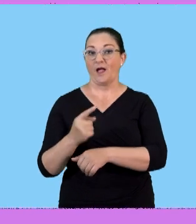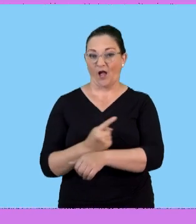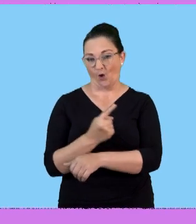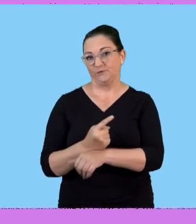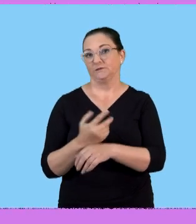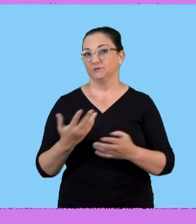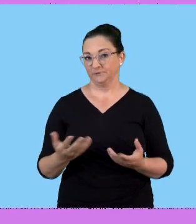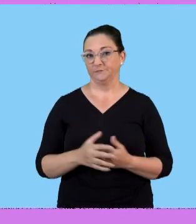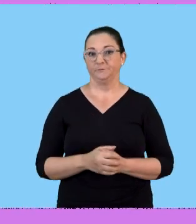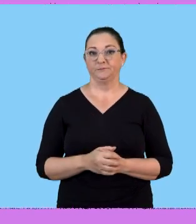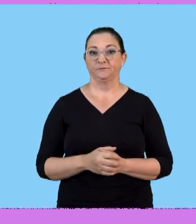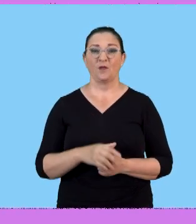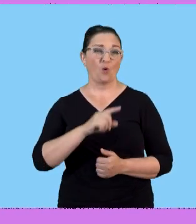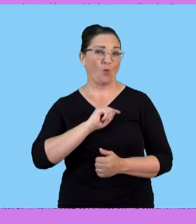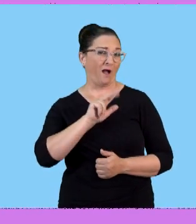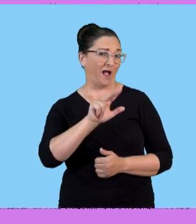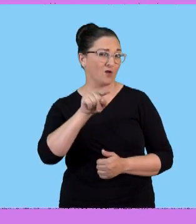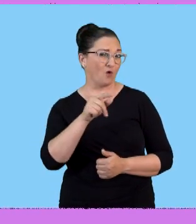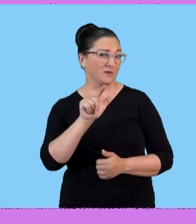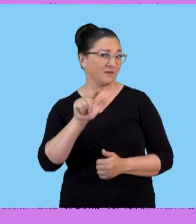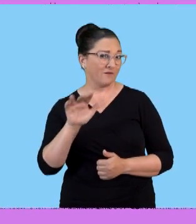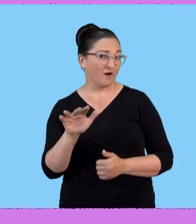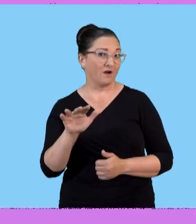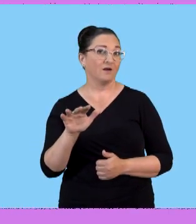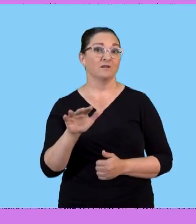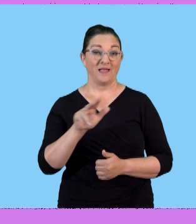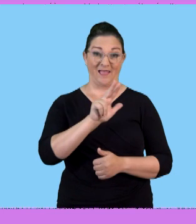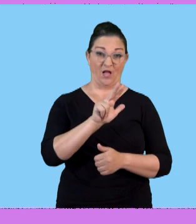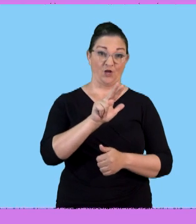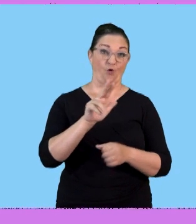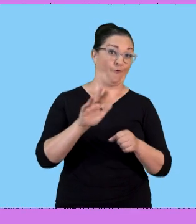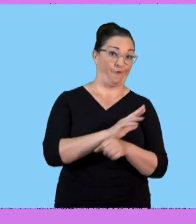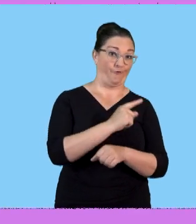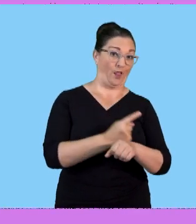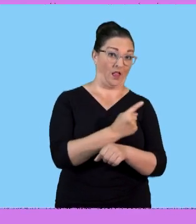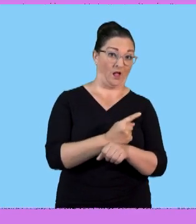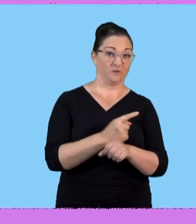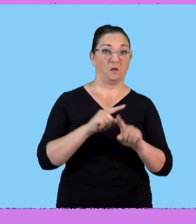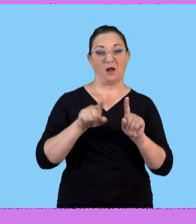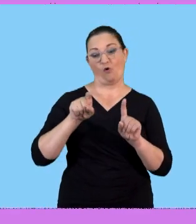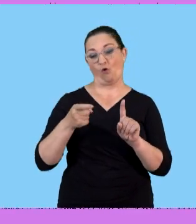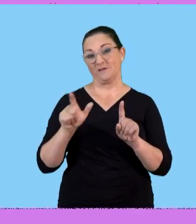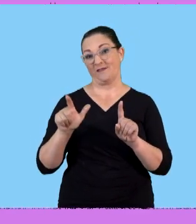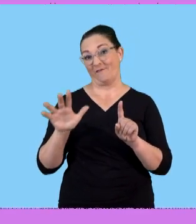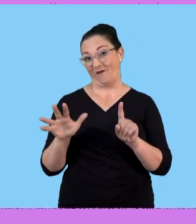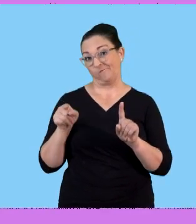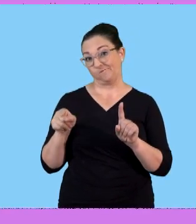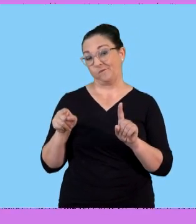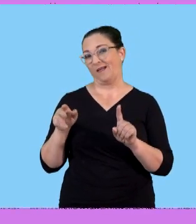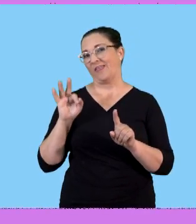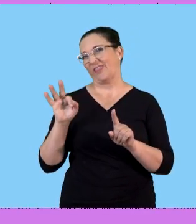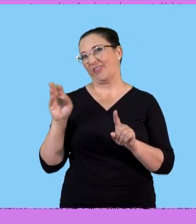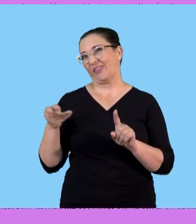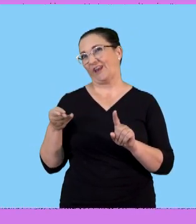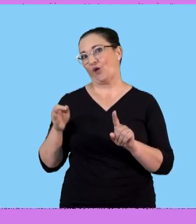8.75 hours, right? Why 8.75? Remember, it's the 8 full hours, and that 7.5 represent